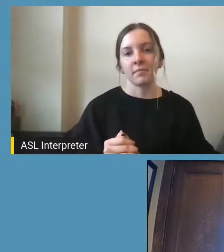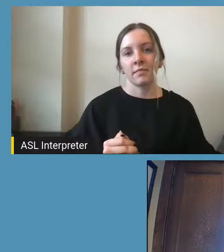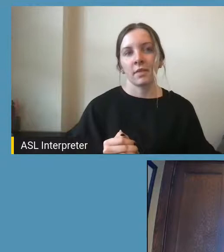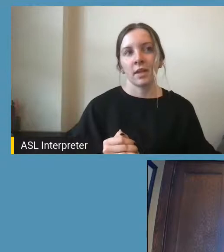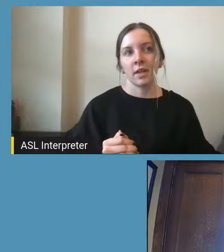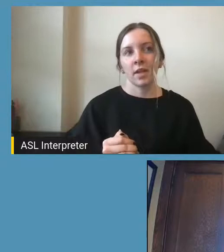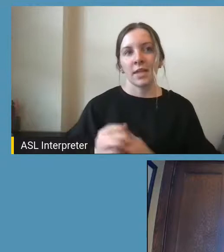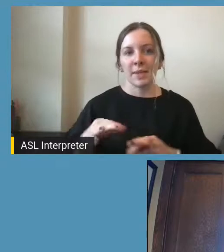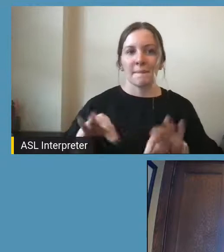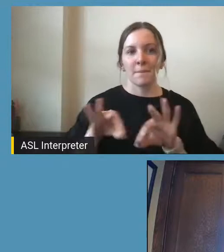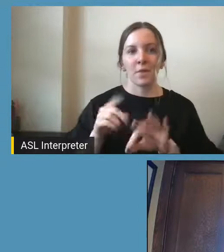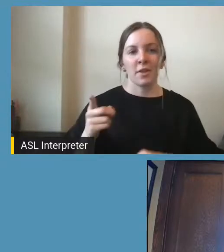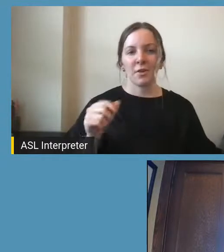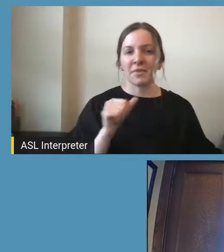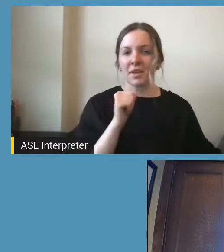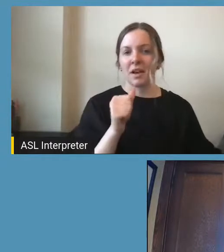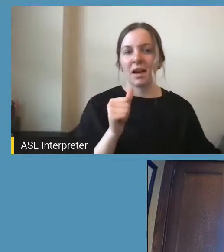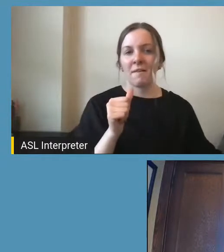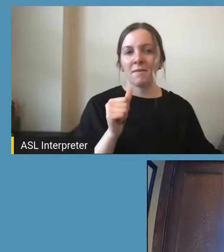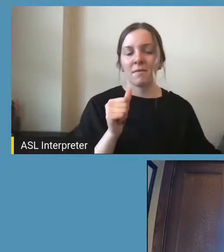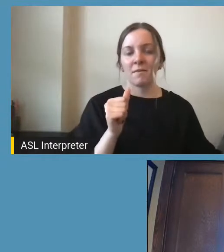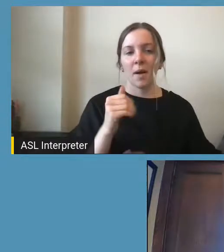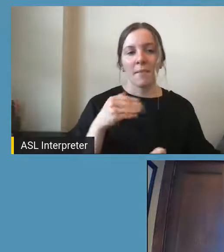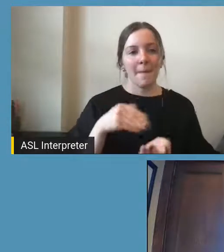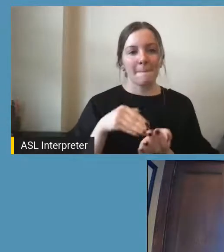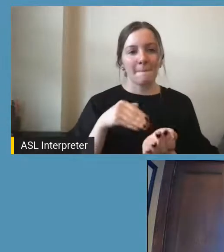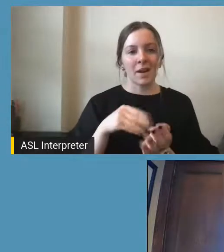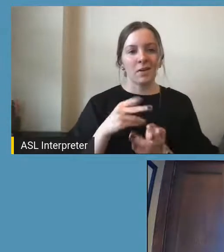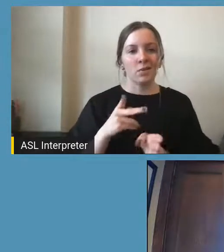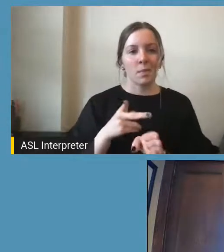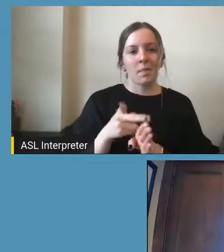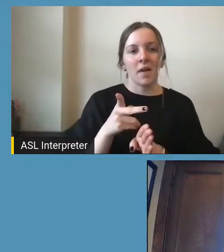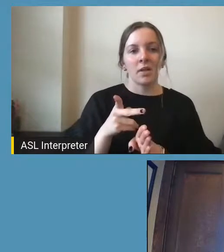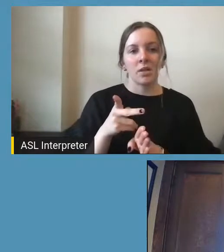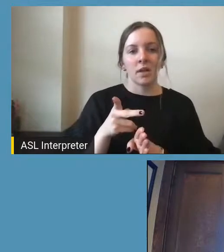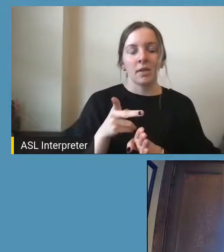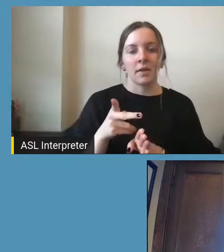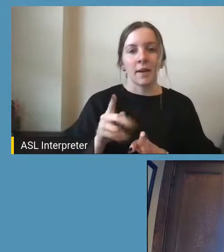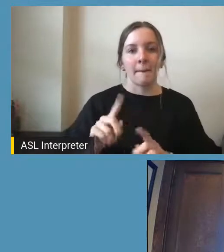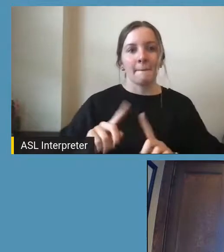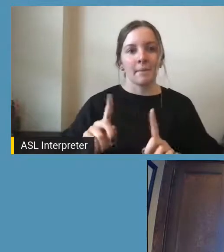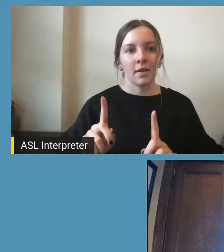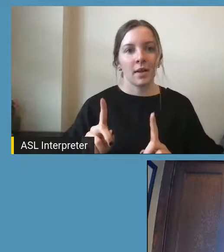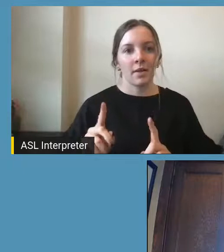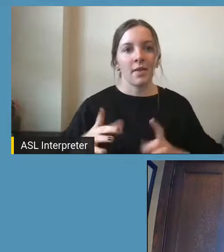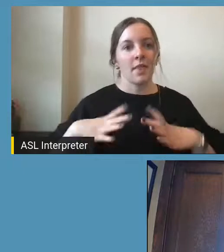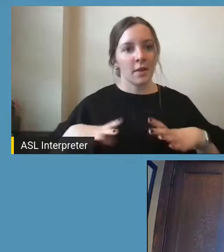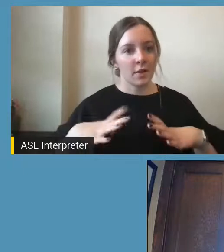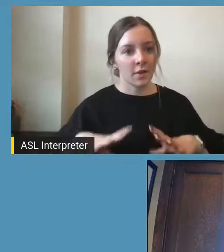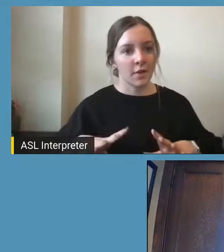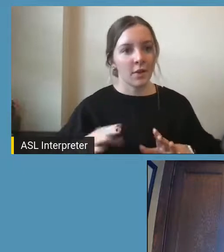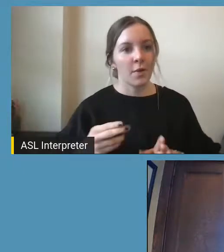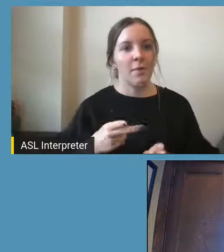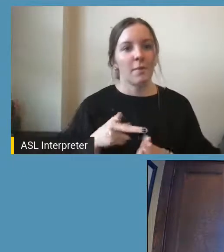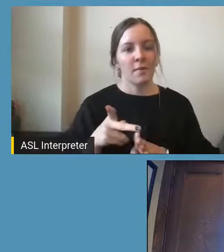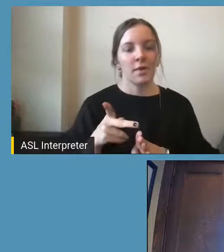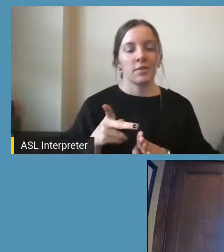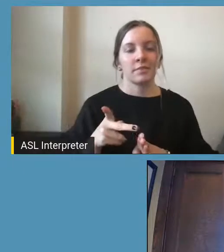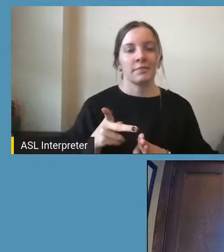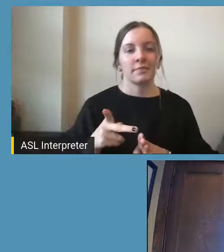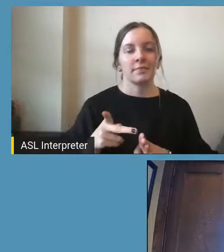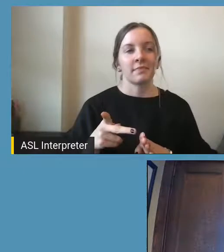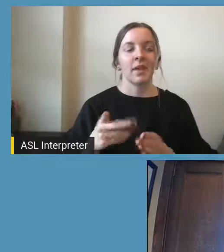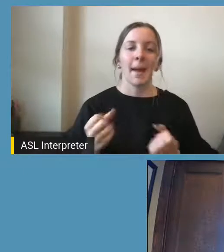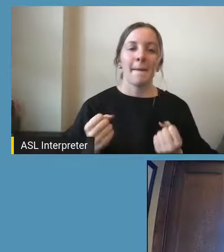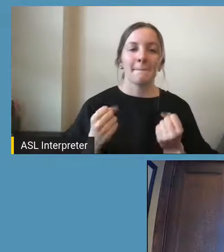They're actually coming from the clothing profession, because there's a lot of 3D scanning softwares out there that come from medical, which is a